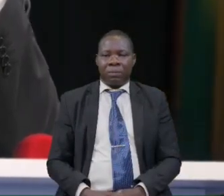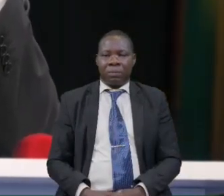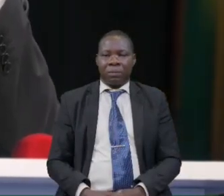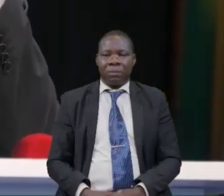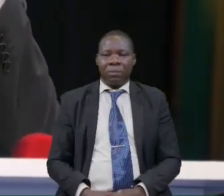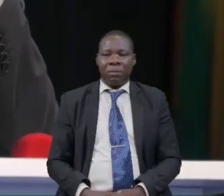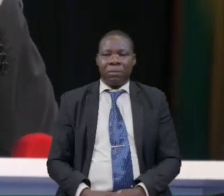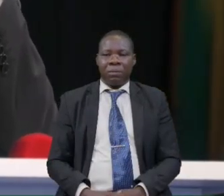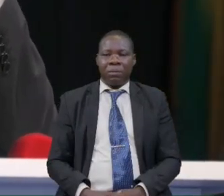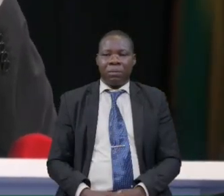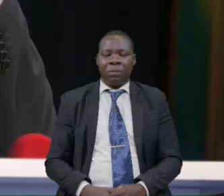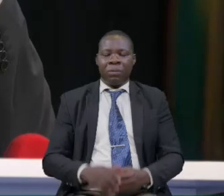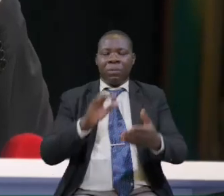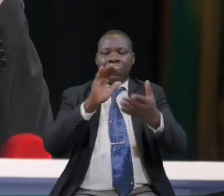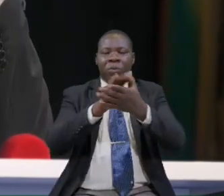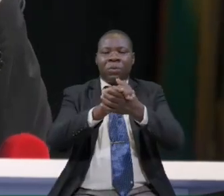Congratulations once more.